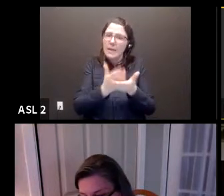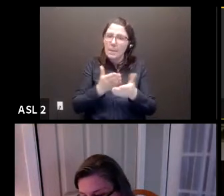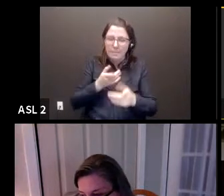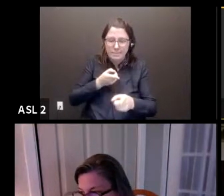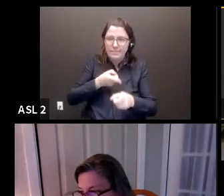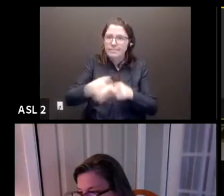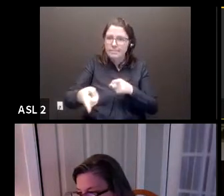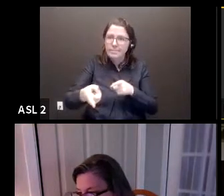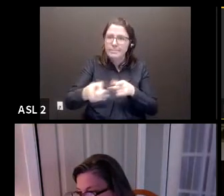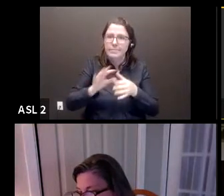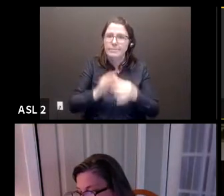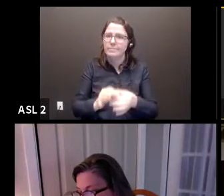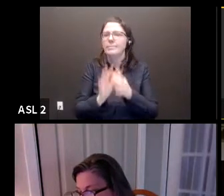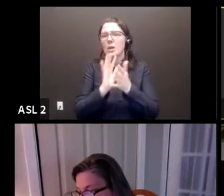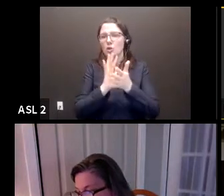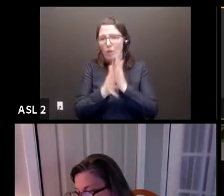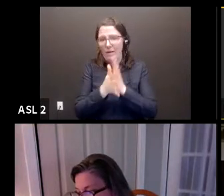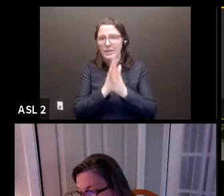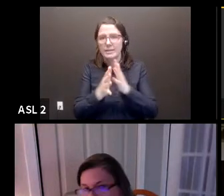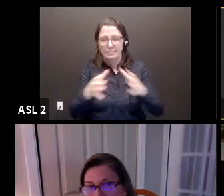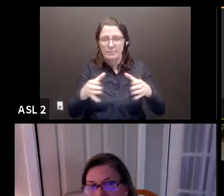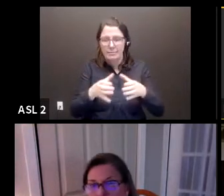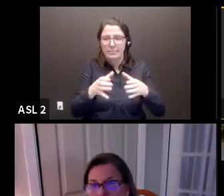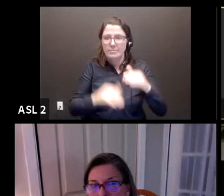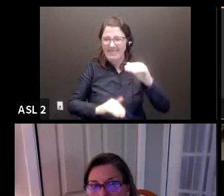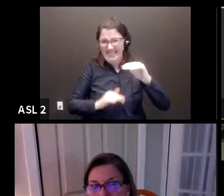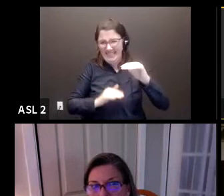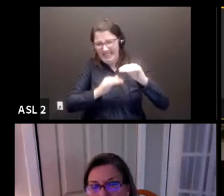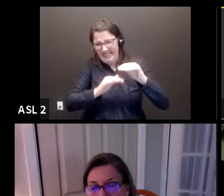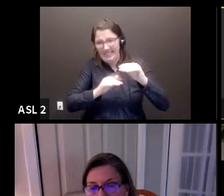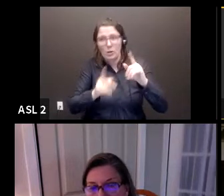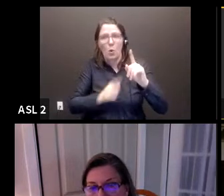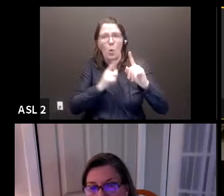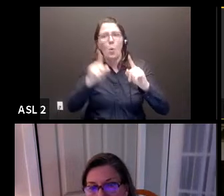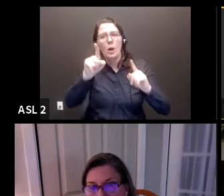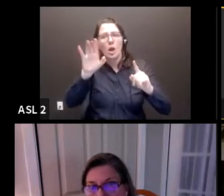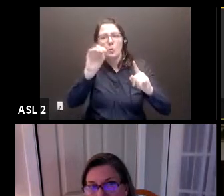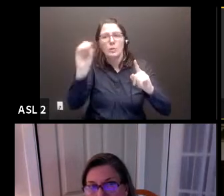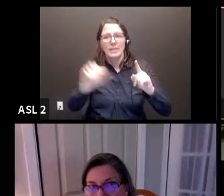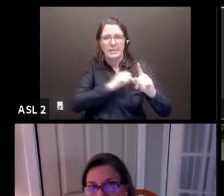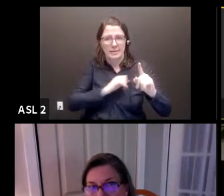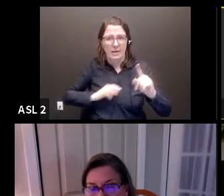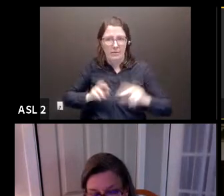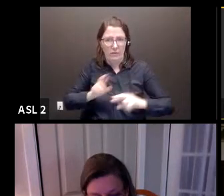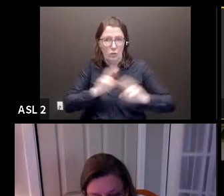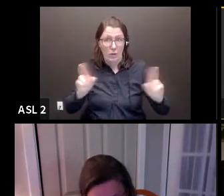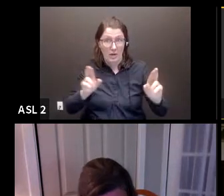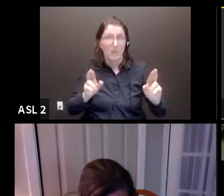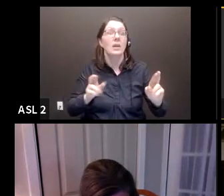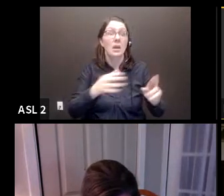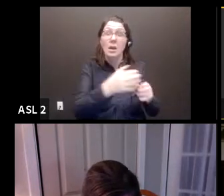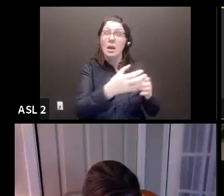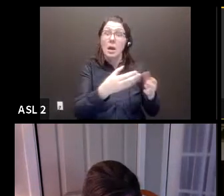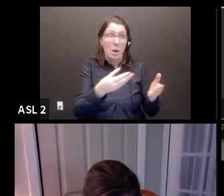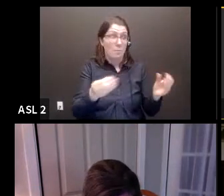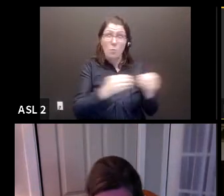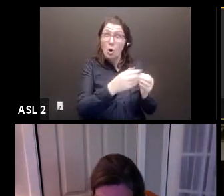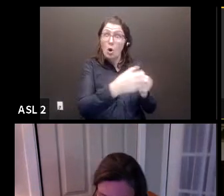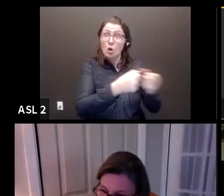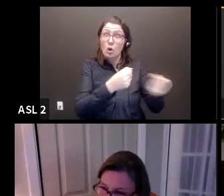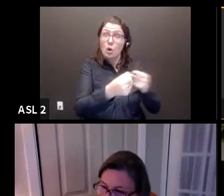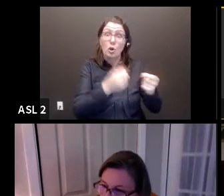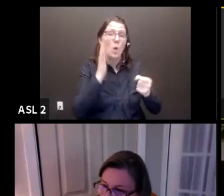traffic unit staffed up to as close to 100 as possible the remaining areas will go over our guns and gangs unit and our violence against women